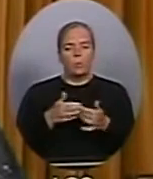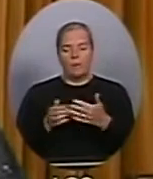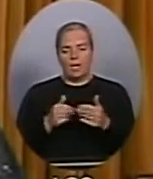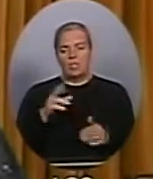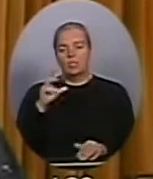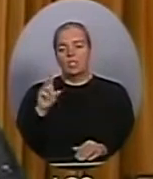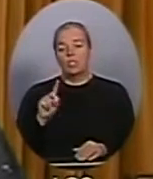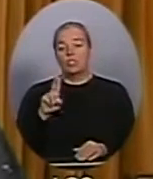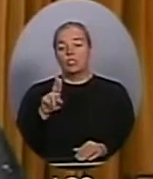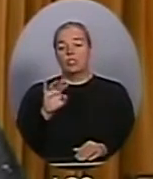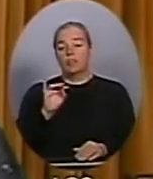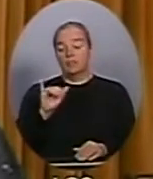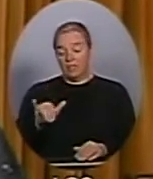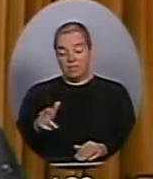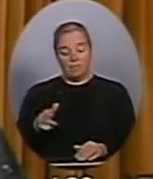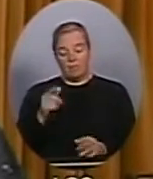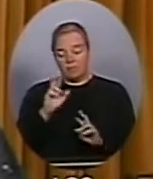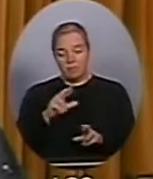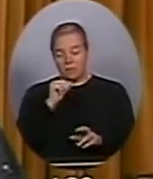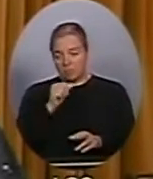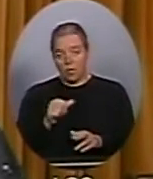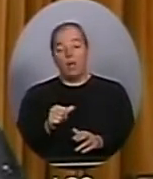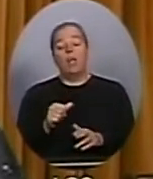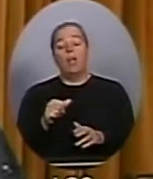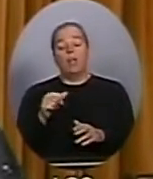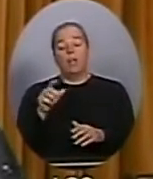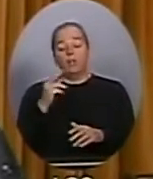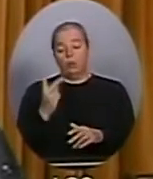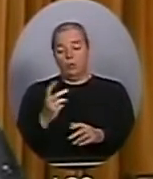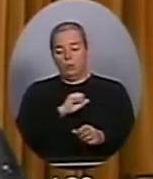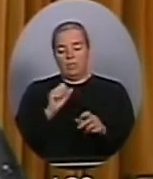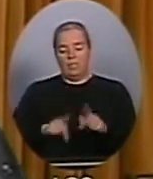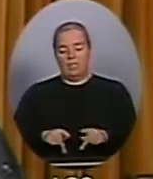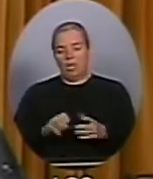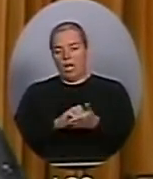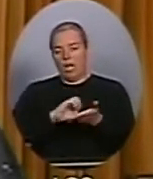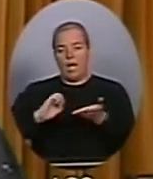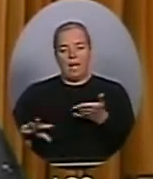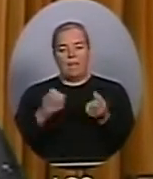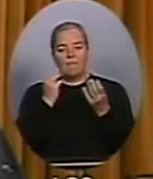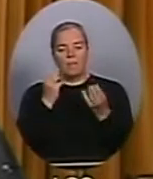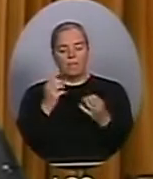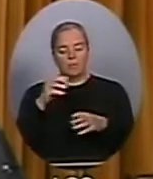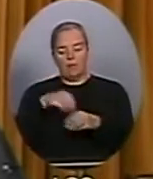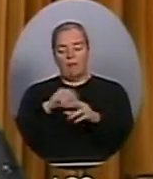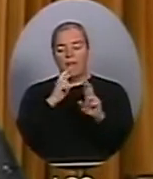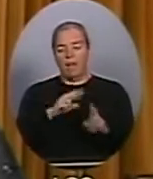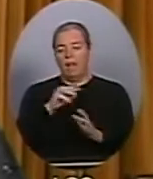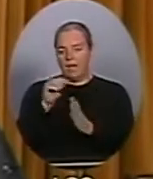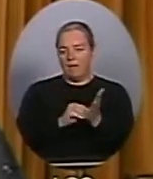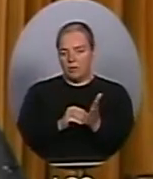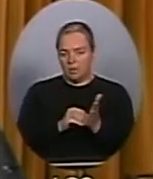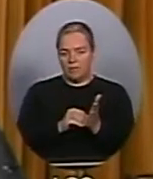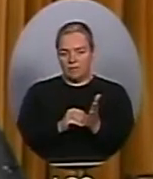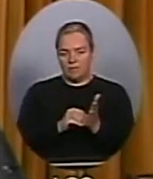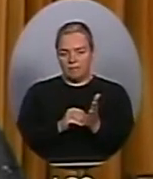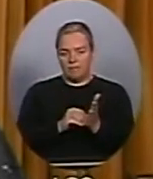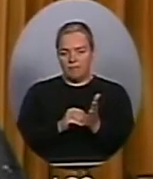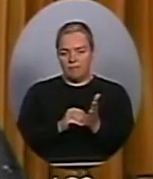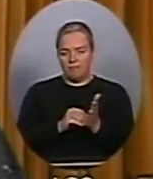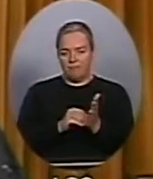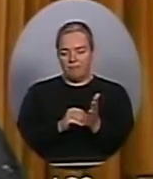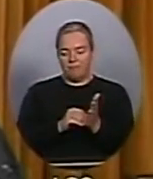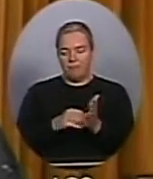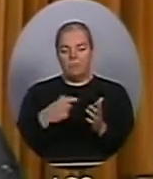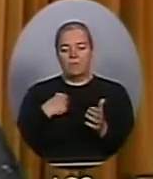Caroline Stewart-Olson has been this Prime Minister's closest advisor for 10 years. She is as close as you can get. So who in the Prime Minister's office made the